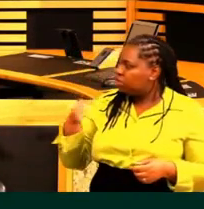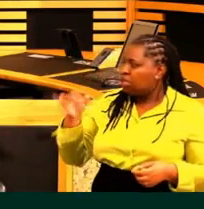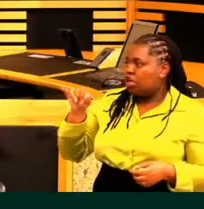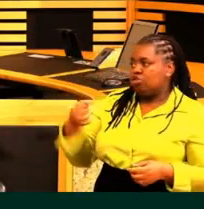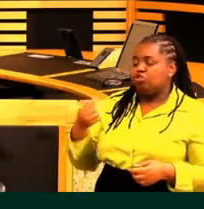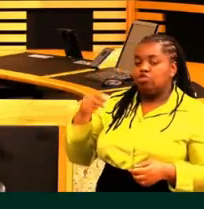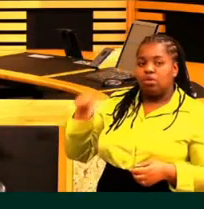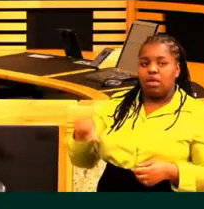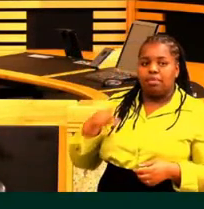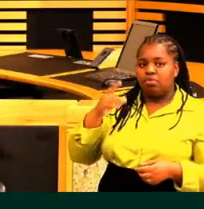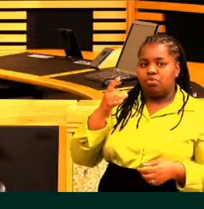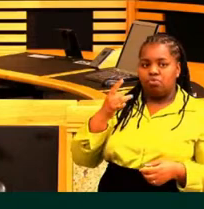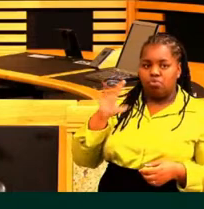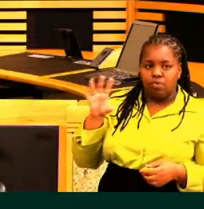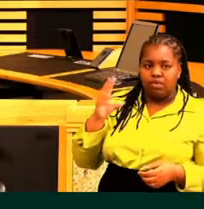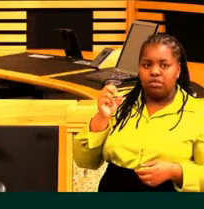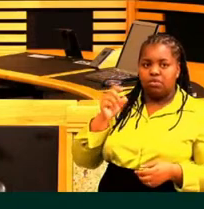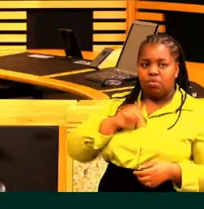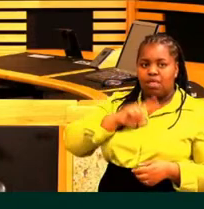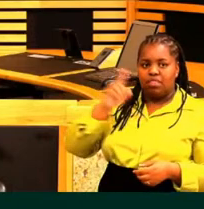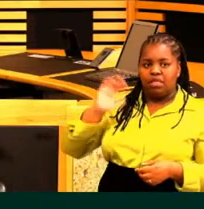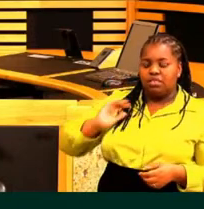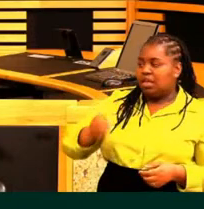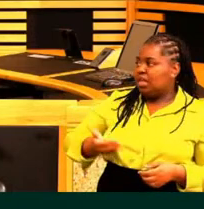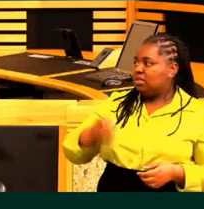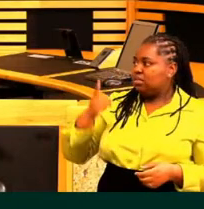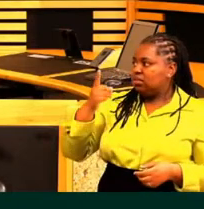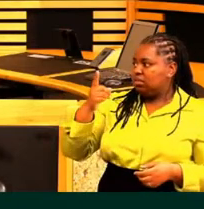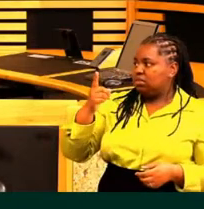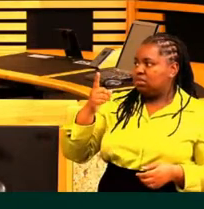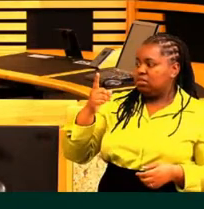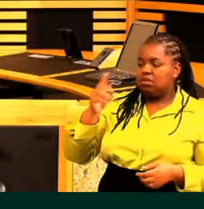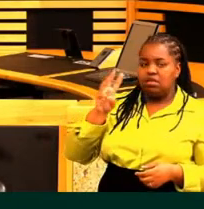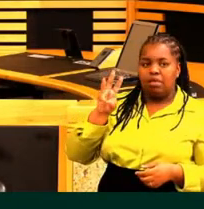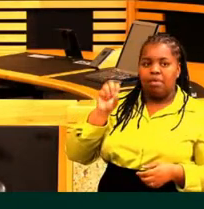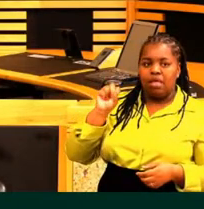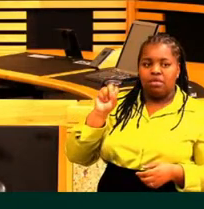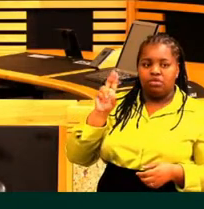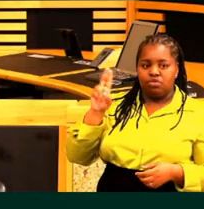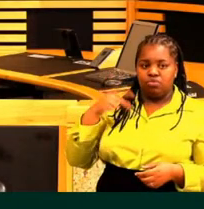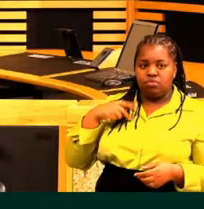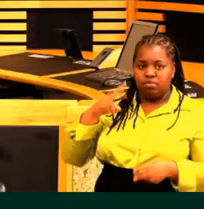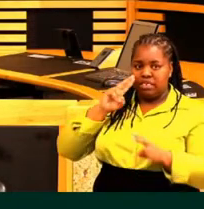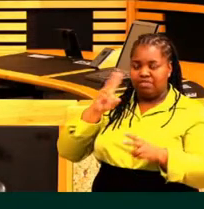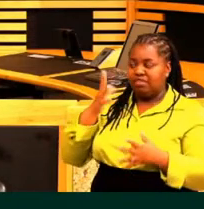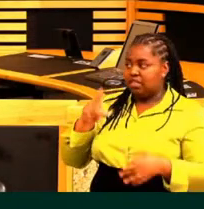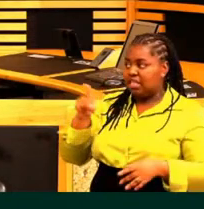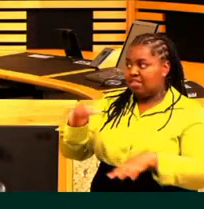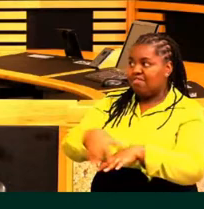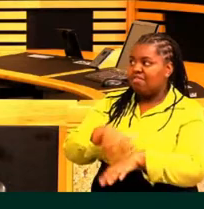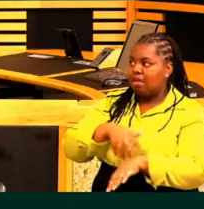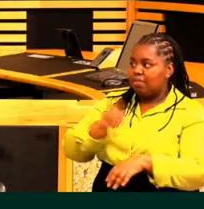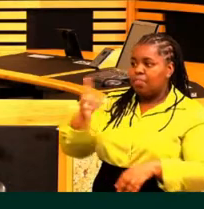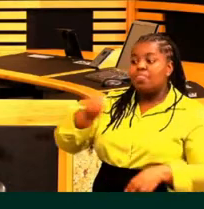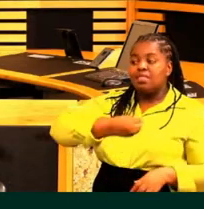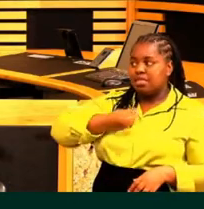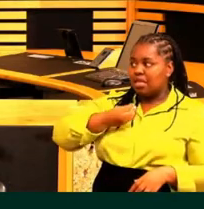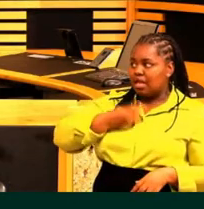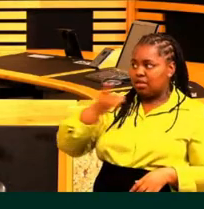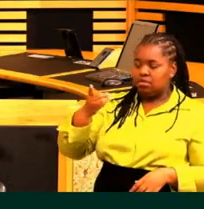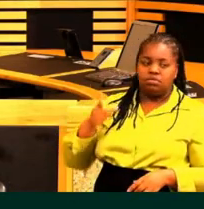not once there's a lady there in actually solo that I visited in her Farm young lady